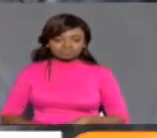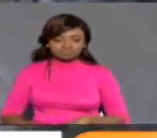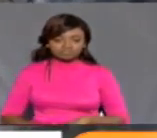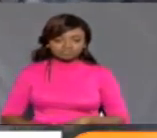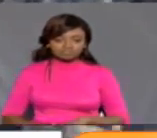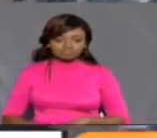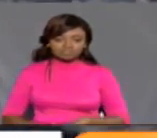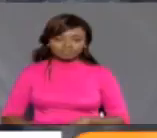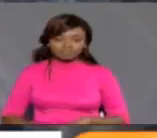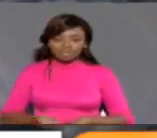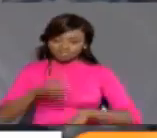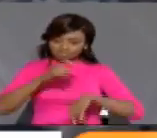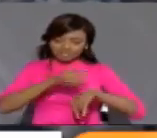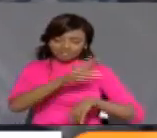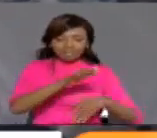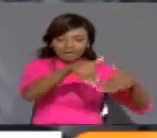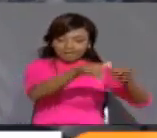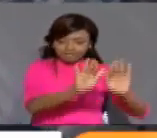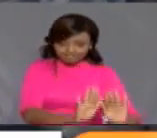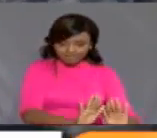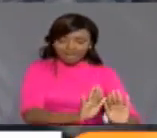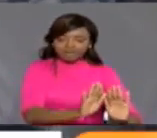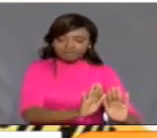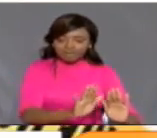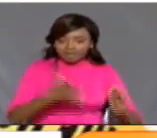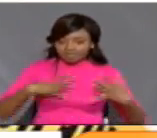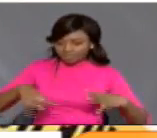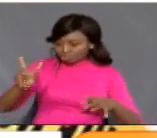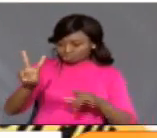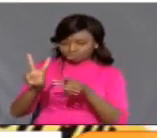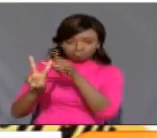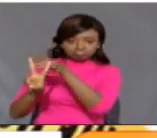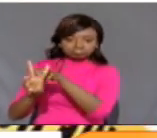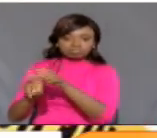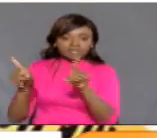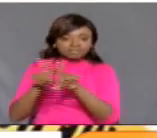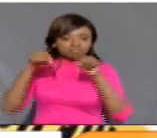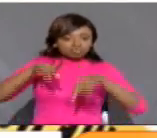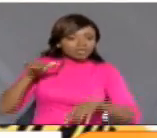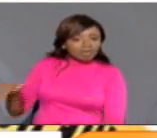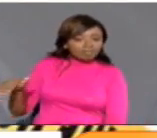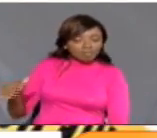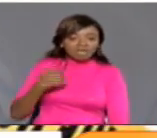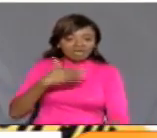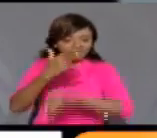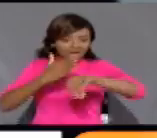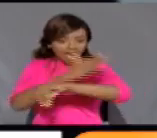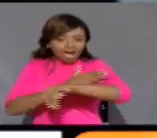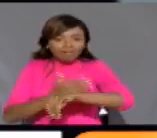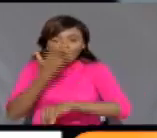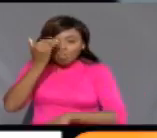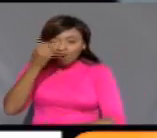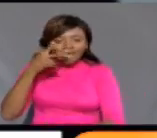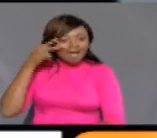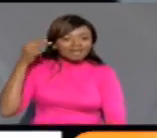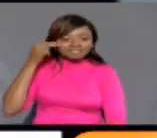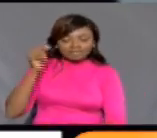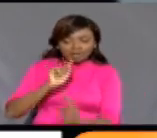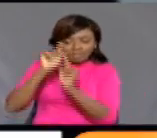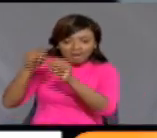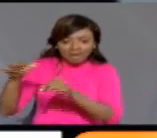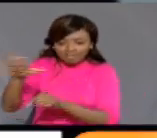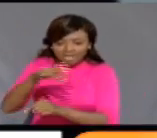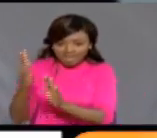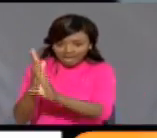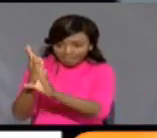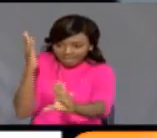But even as they laid Samuel to rest, two people were injured early this morning when suspected Al-Shabaab militants ambushed a passenger